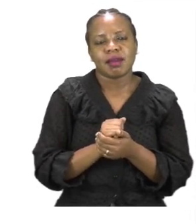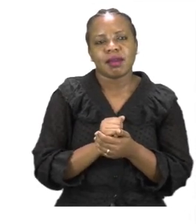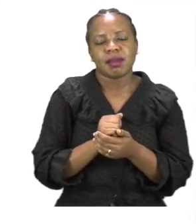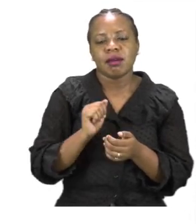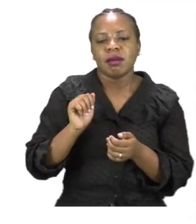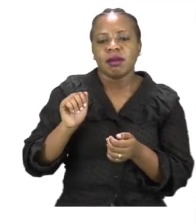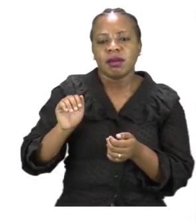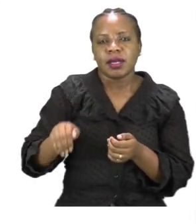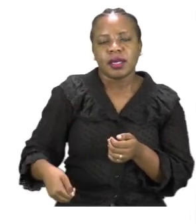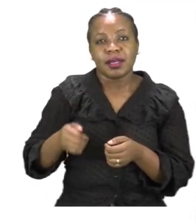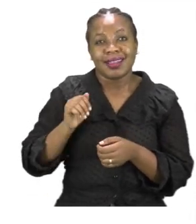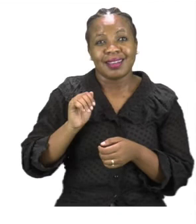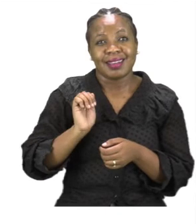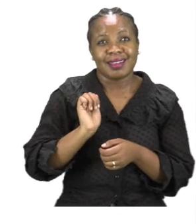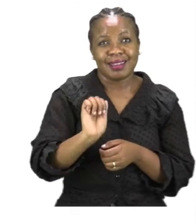hers,